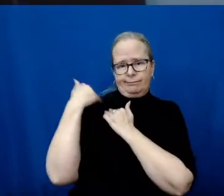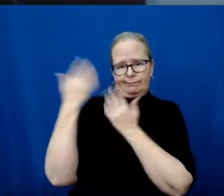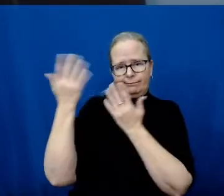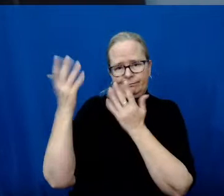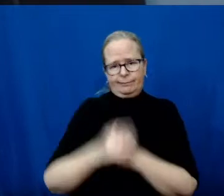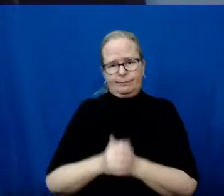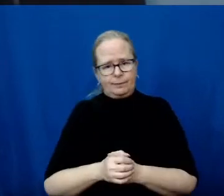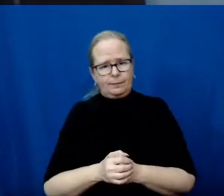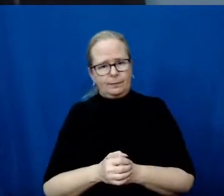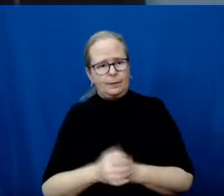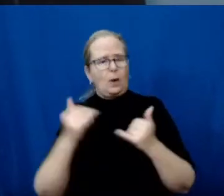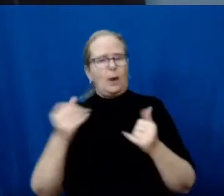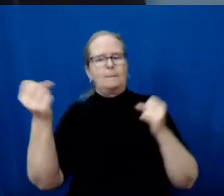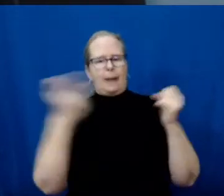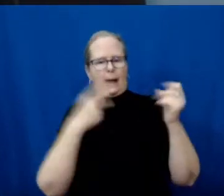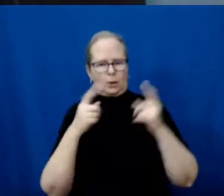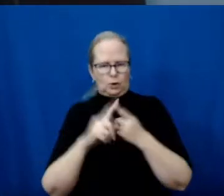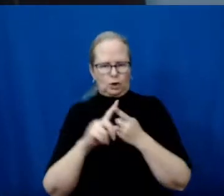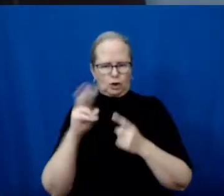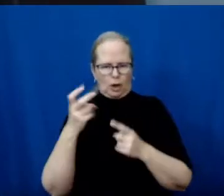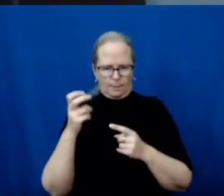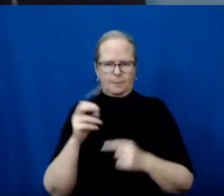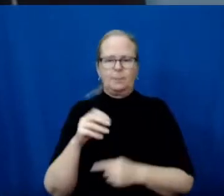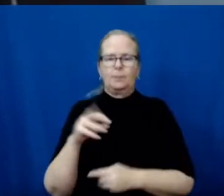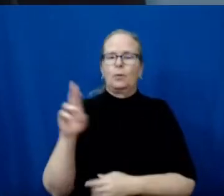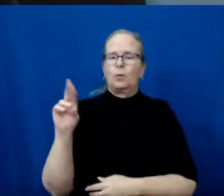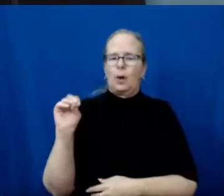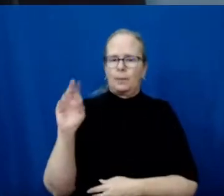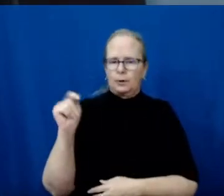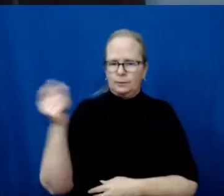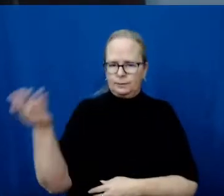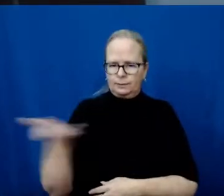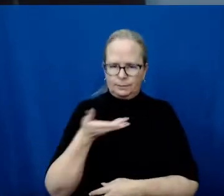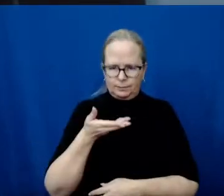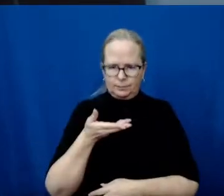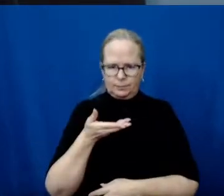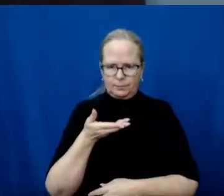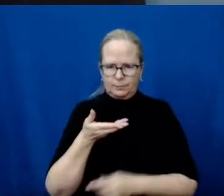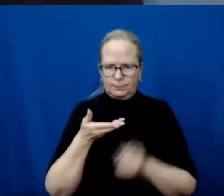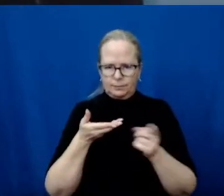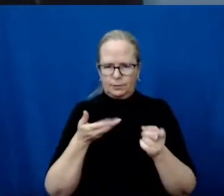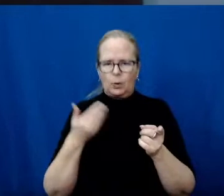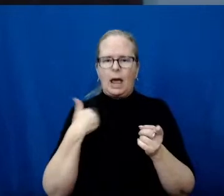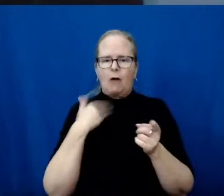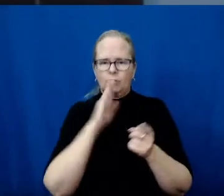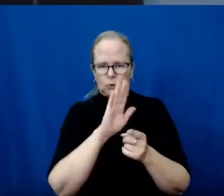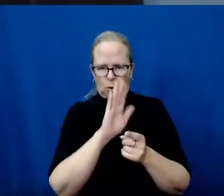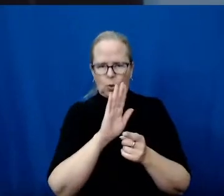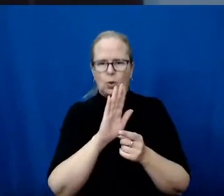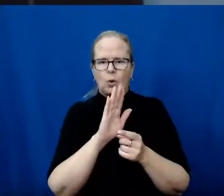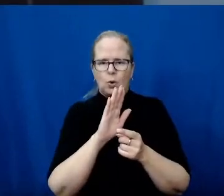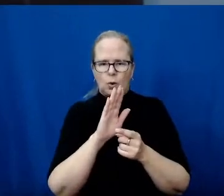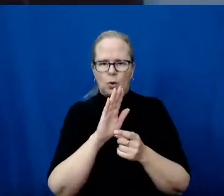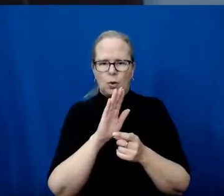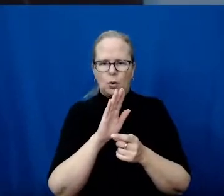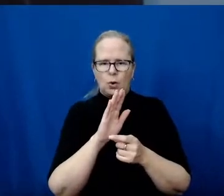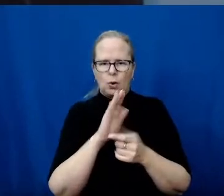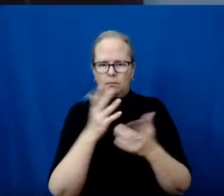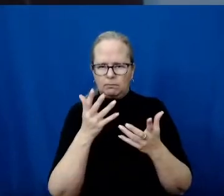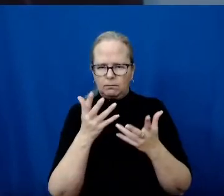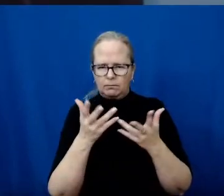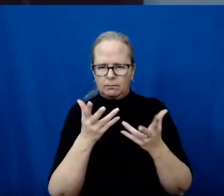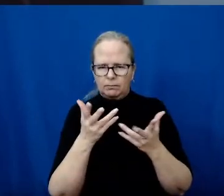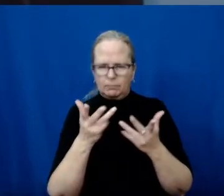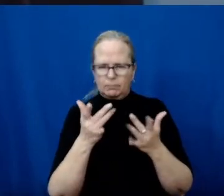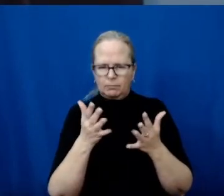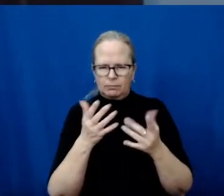am unmuting you. Oh, maybe I'm not. I'm not. You're going to unmute yourself, Robert, because it's